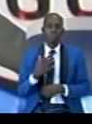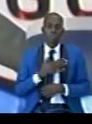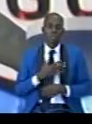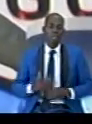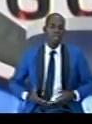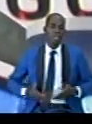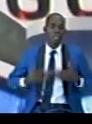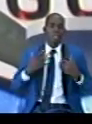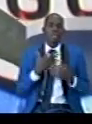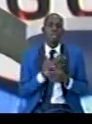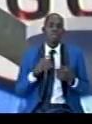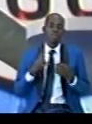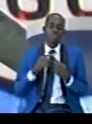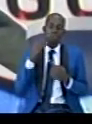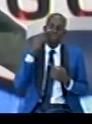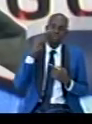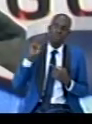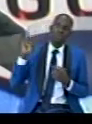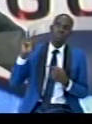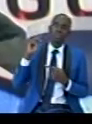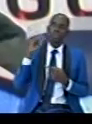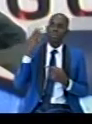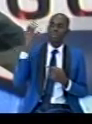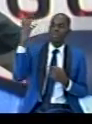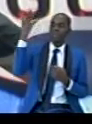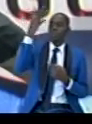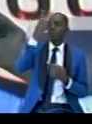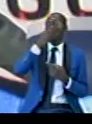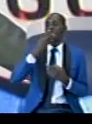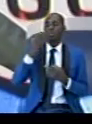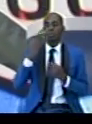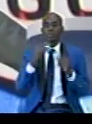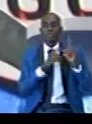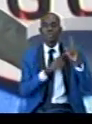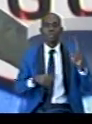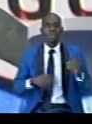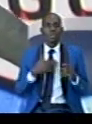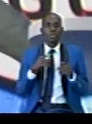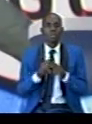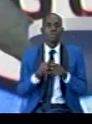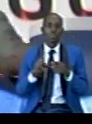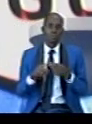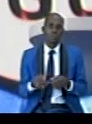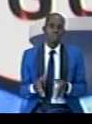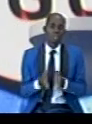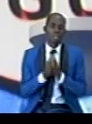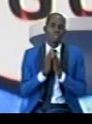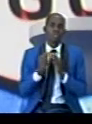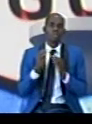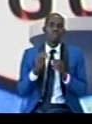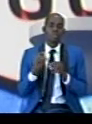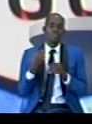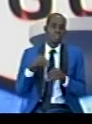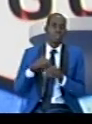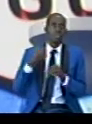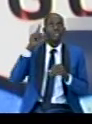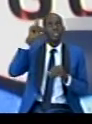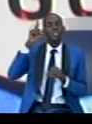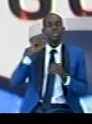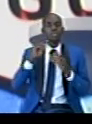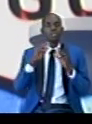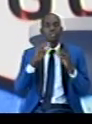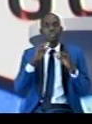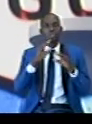the beauty of the Lord, and to inquire in his temple. Look at verse 5. In verse